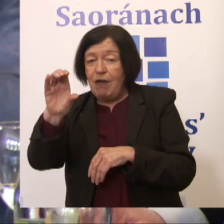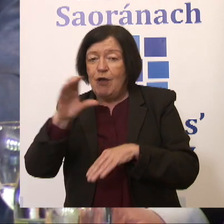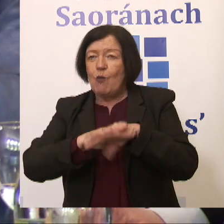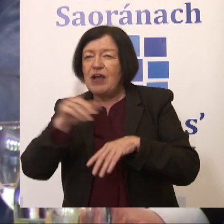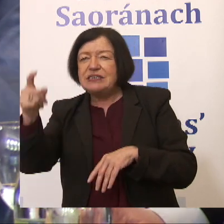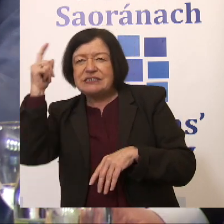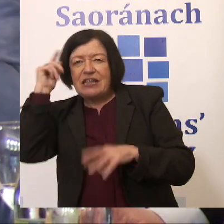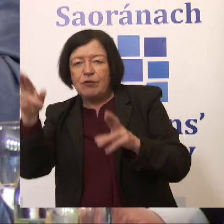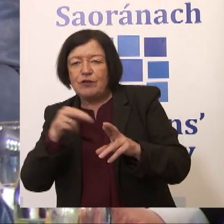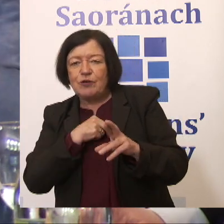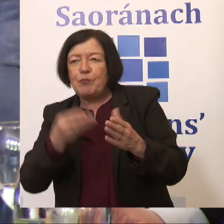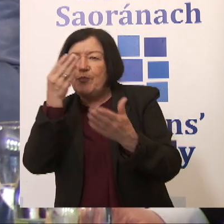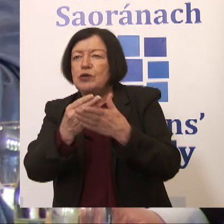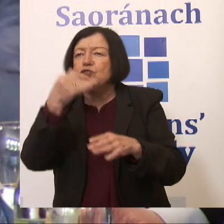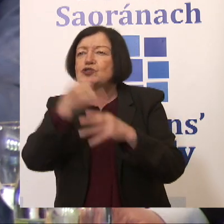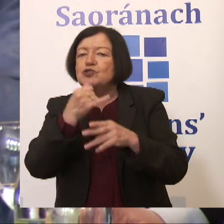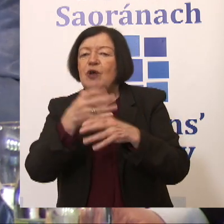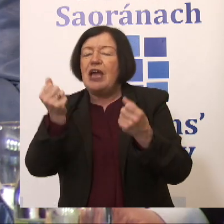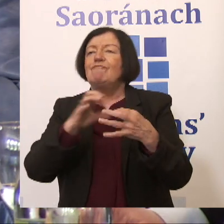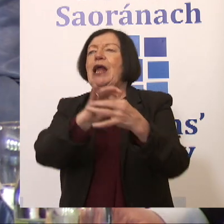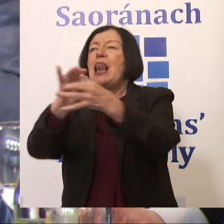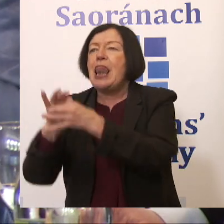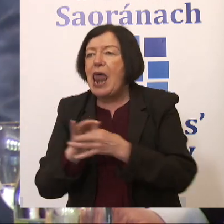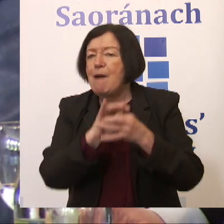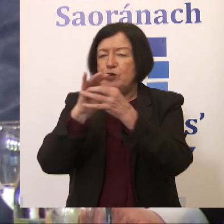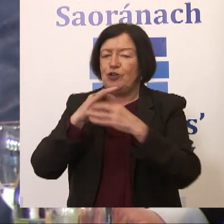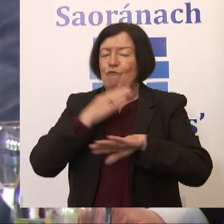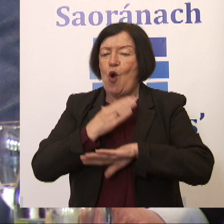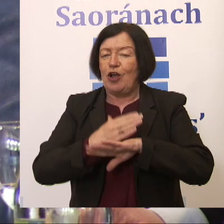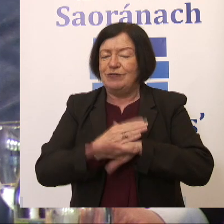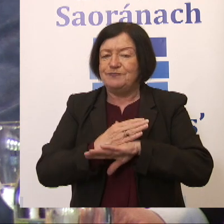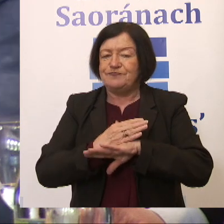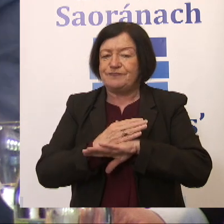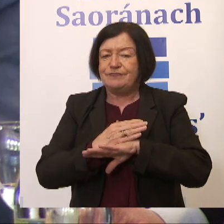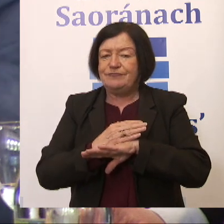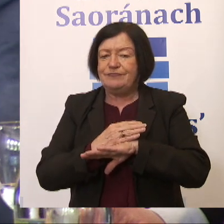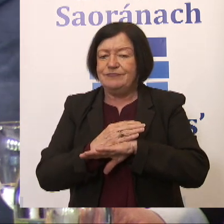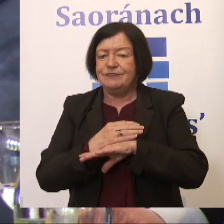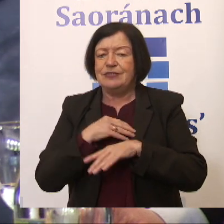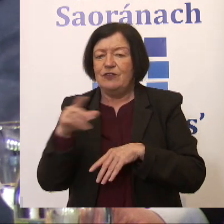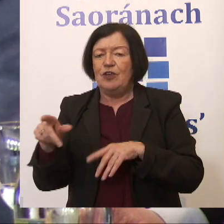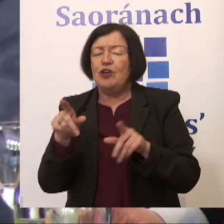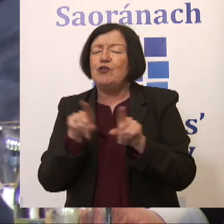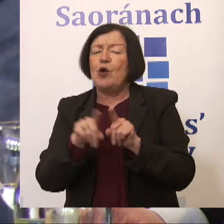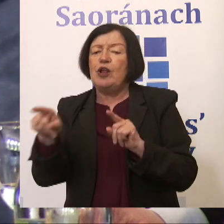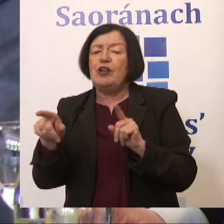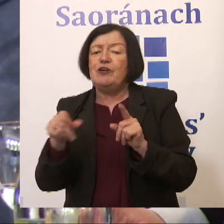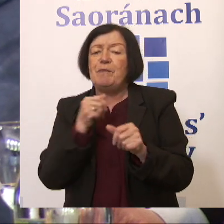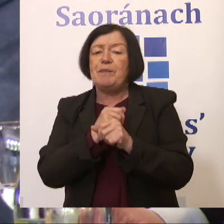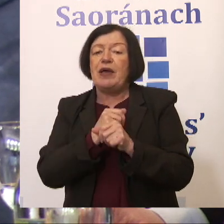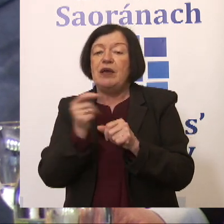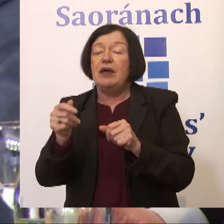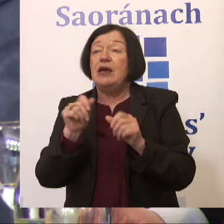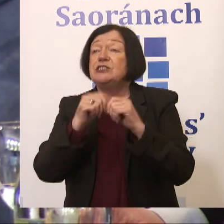place to put the school so that you get a sort of a collaborative work going on? And Graham also alluded there to, we talked about